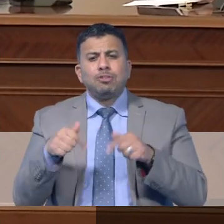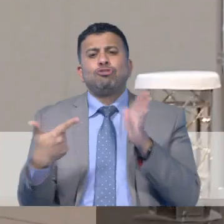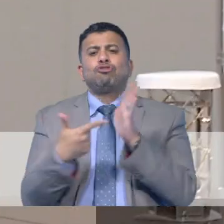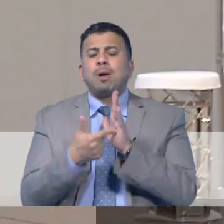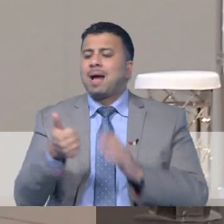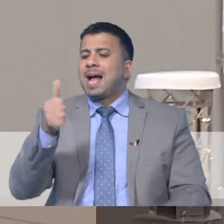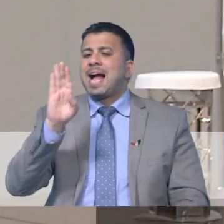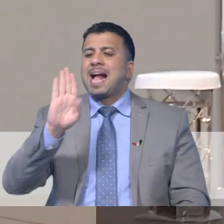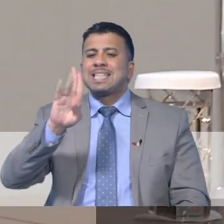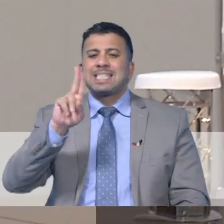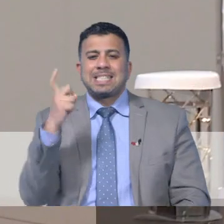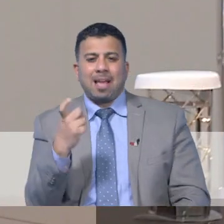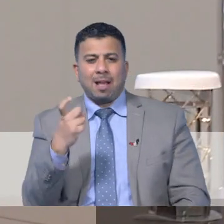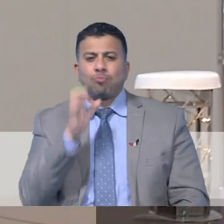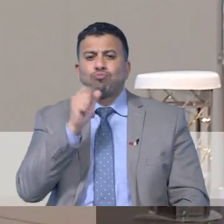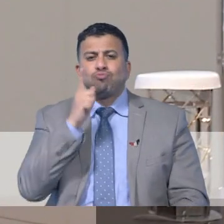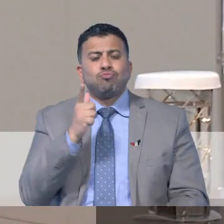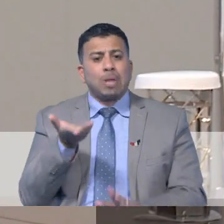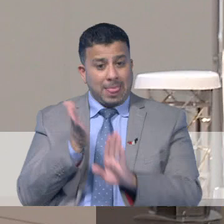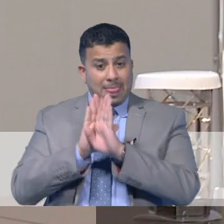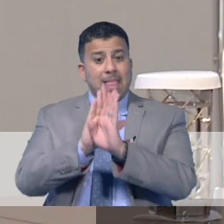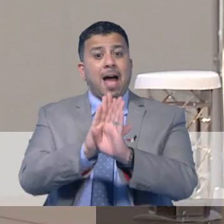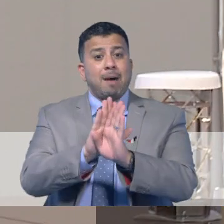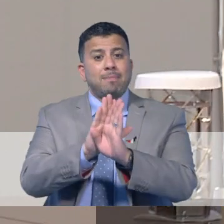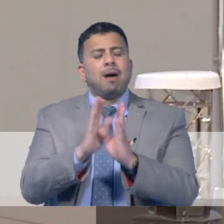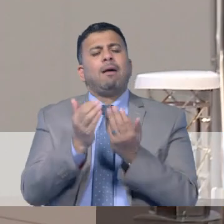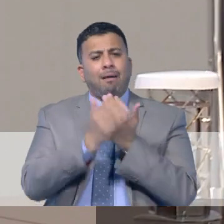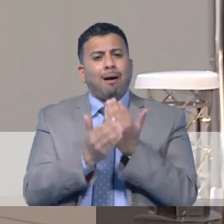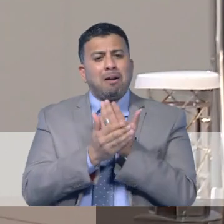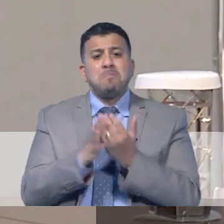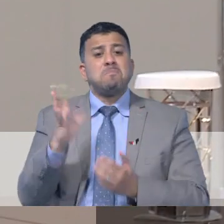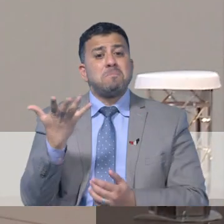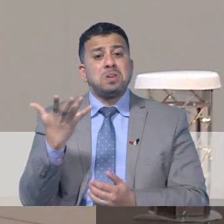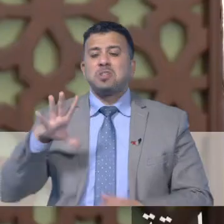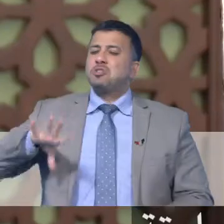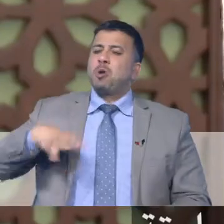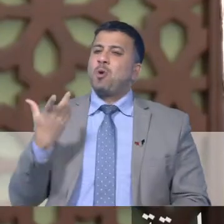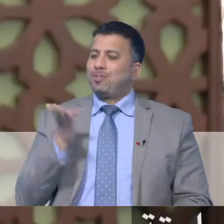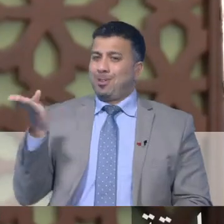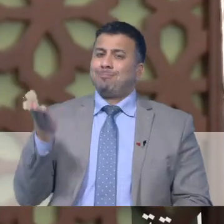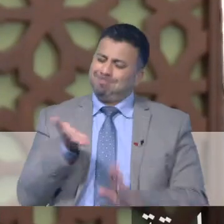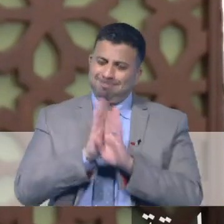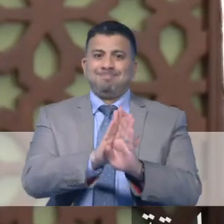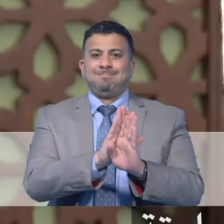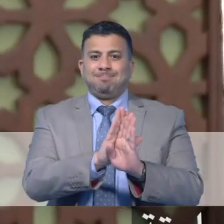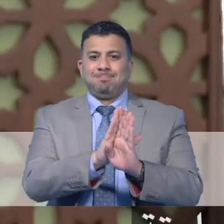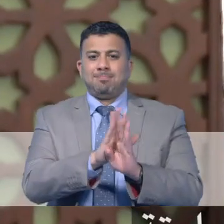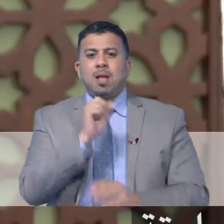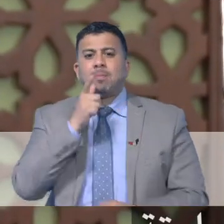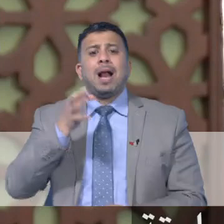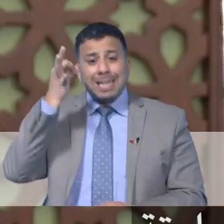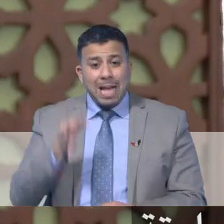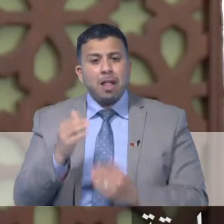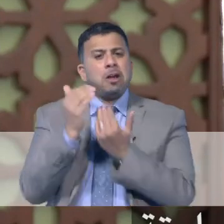Exeter has no greater supporter than His Highness. We at Exeter look forward